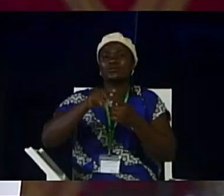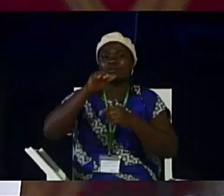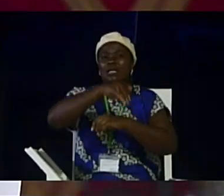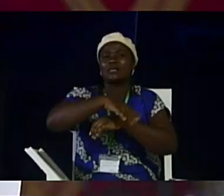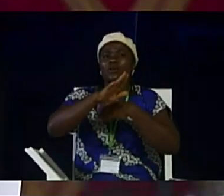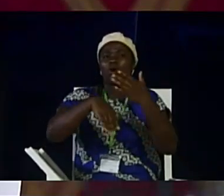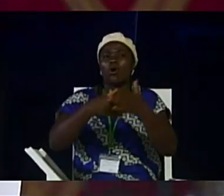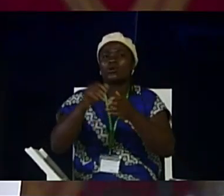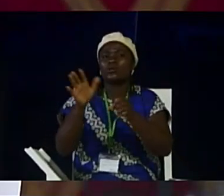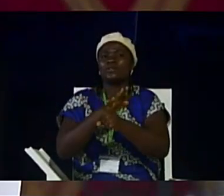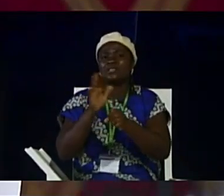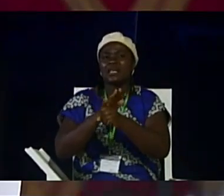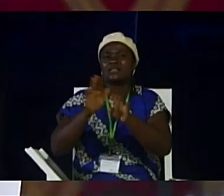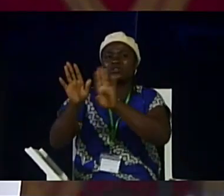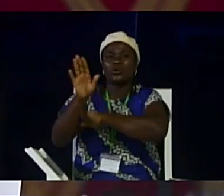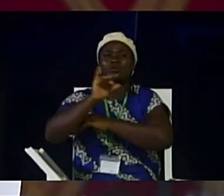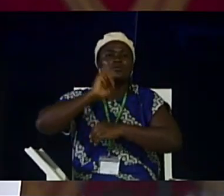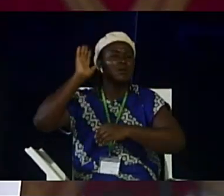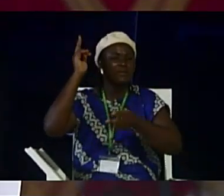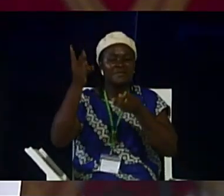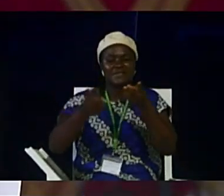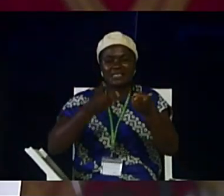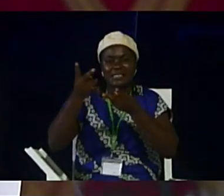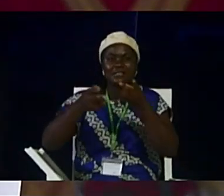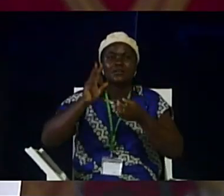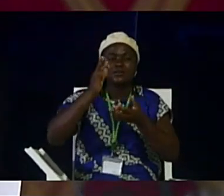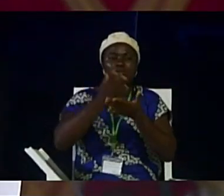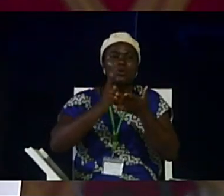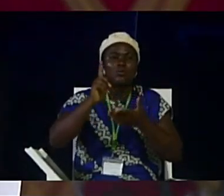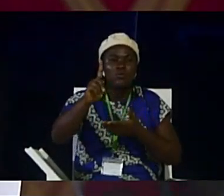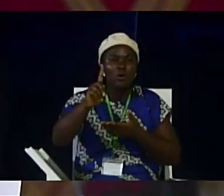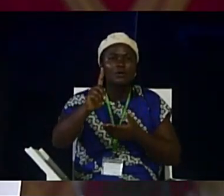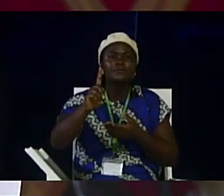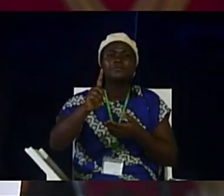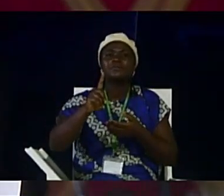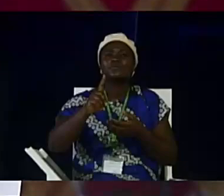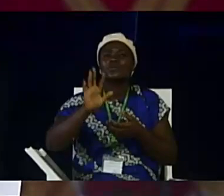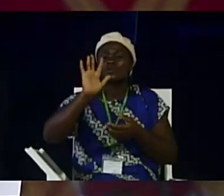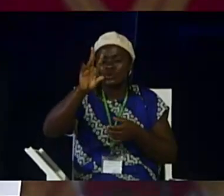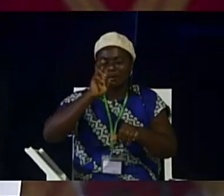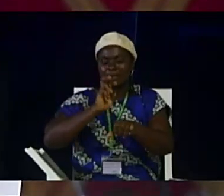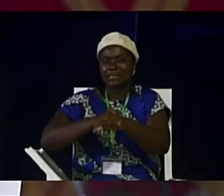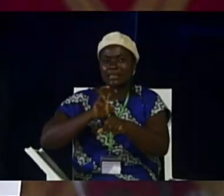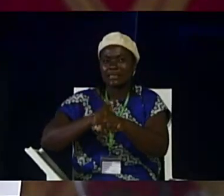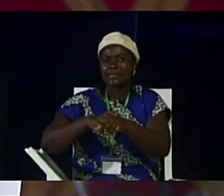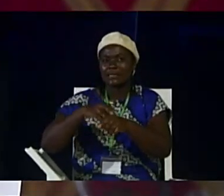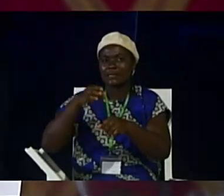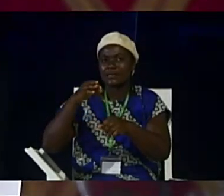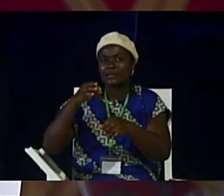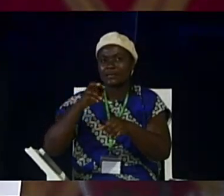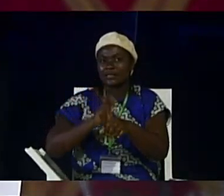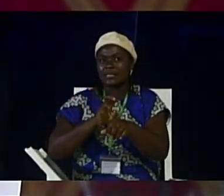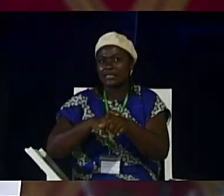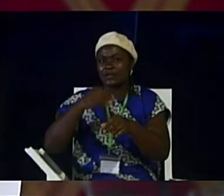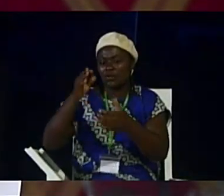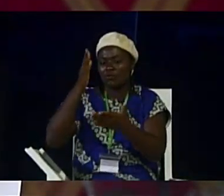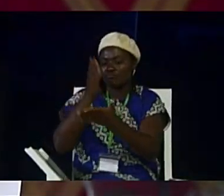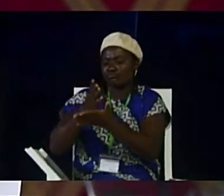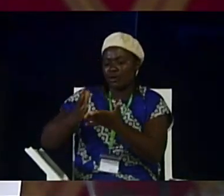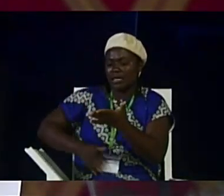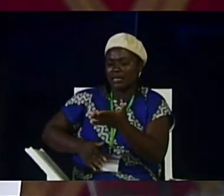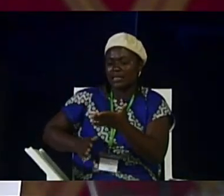all-sufficient God is going to visit someone, and your season of barrenness,